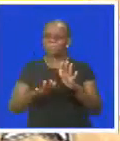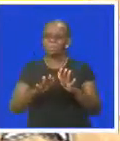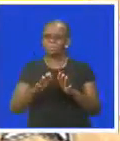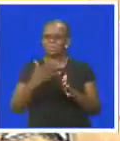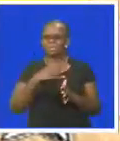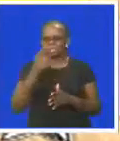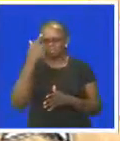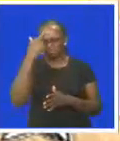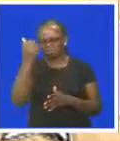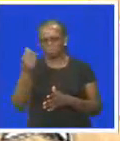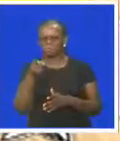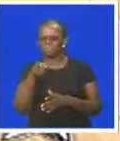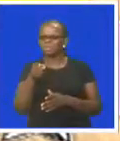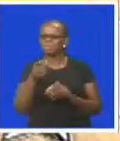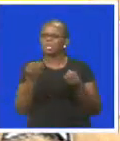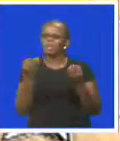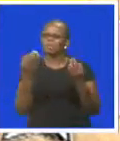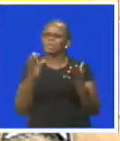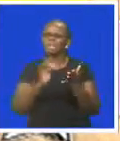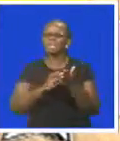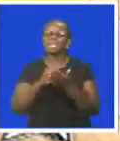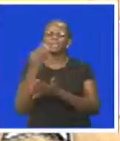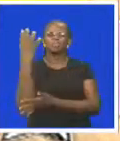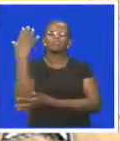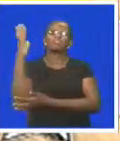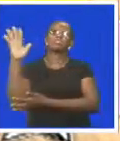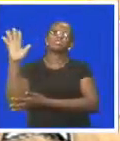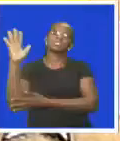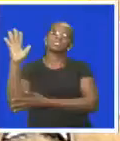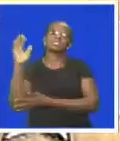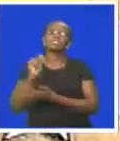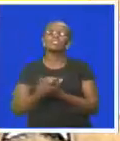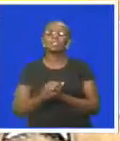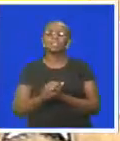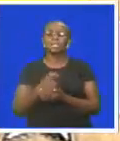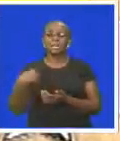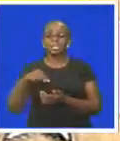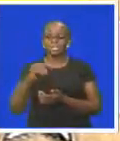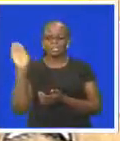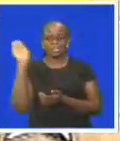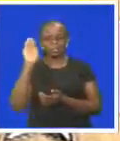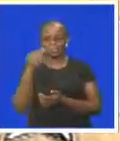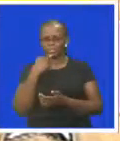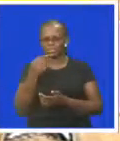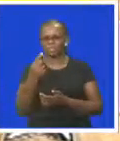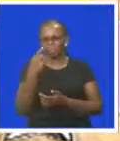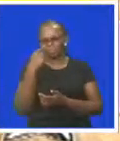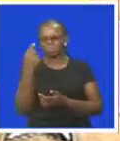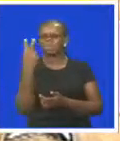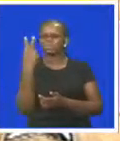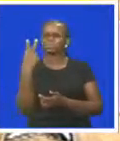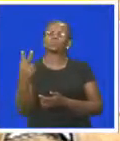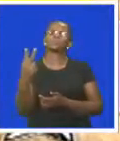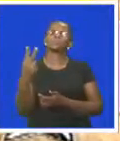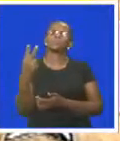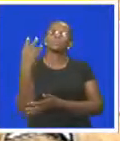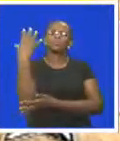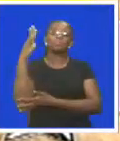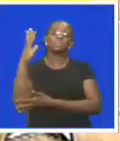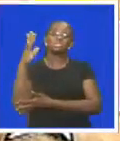many trees have I seen in the park? Someone asked you. You will say, I have seen 2 trees. Or maybe someone said, no, I've